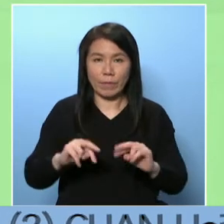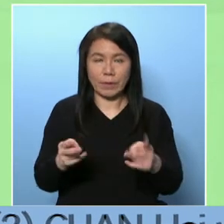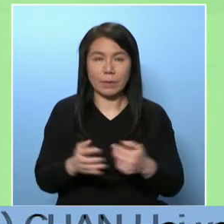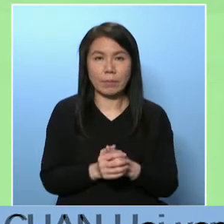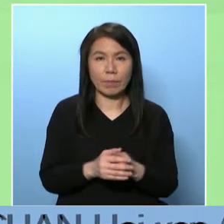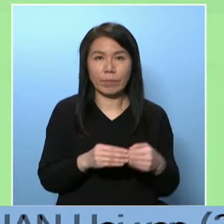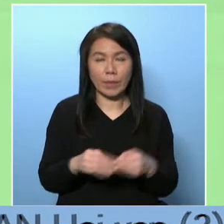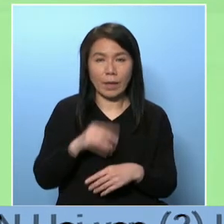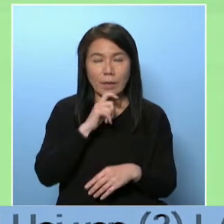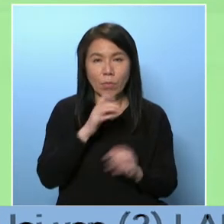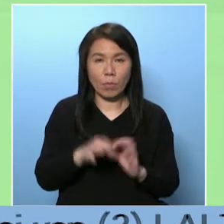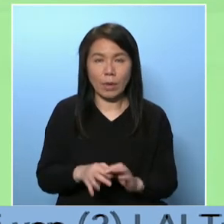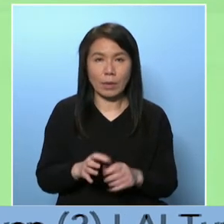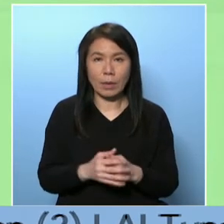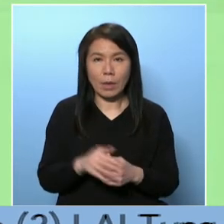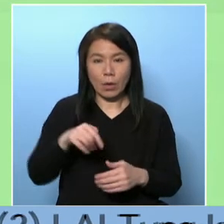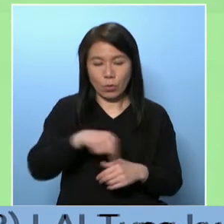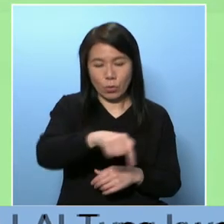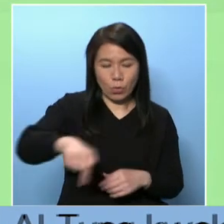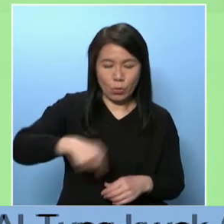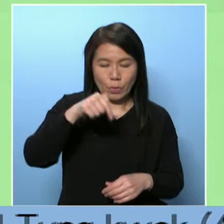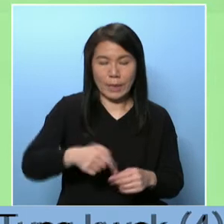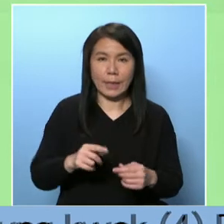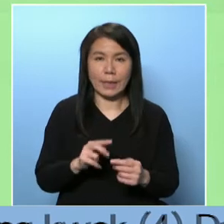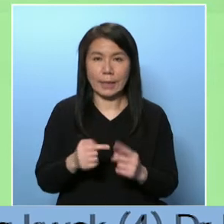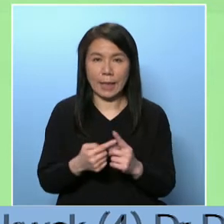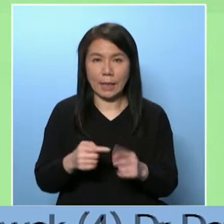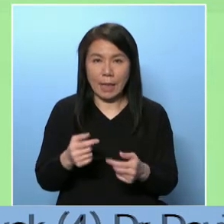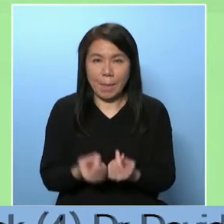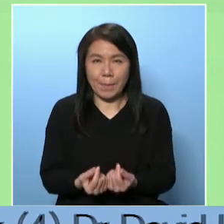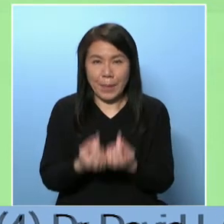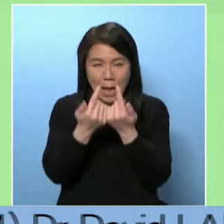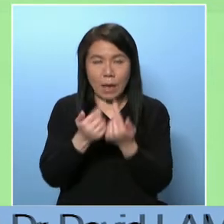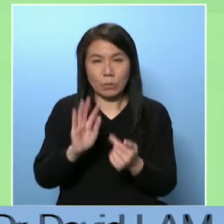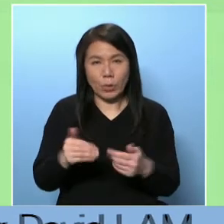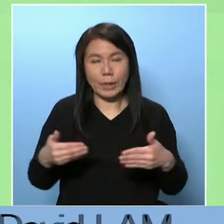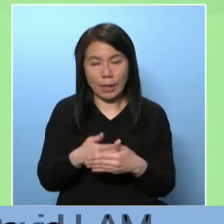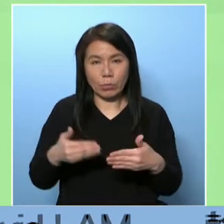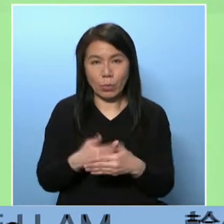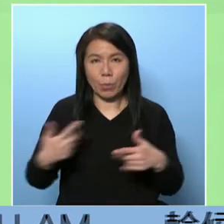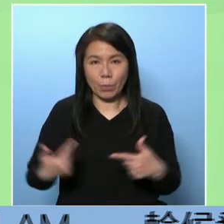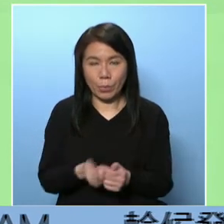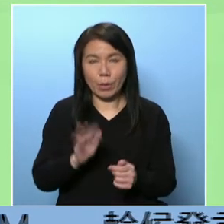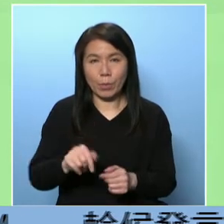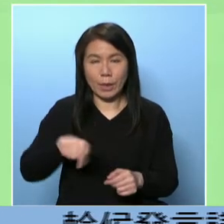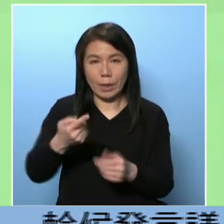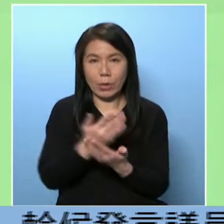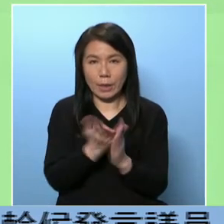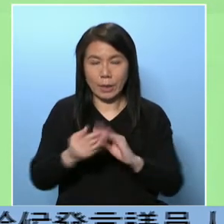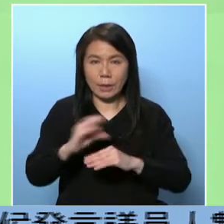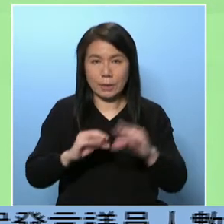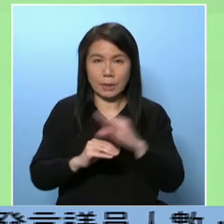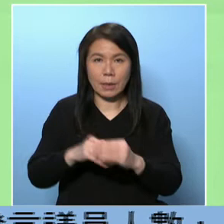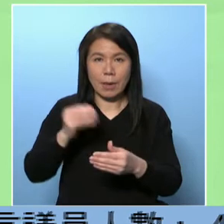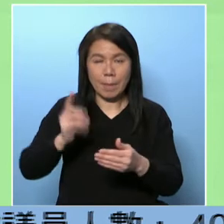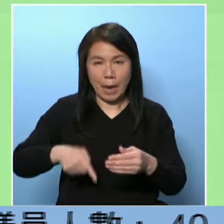the anti-Northwest development. And we will also be able to see a rapid growth in the population. And